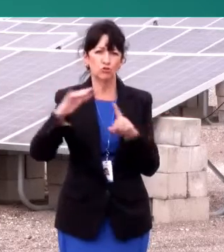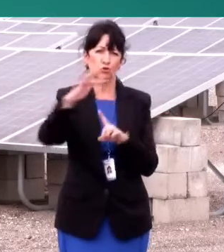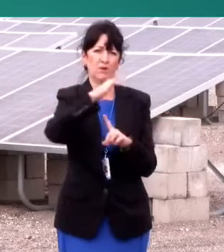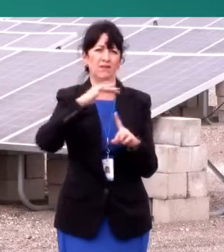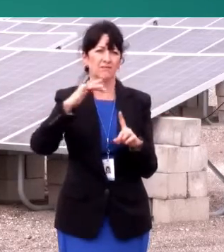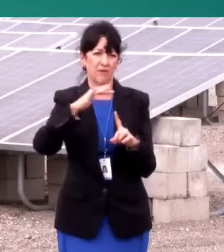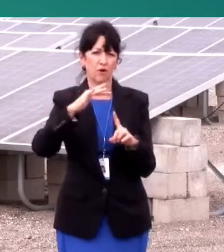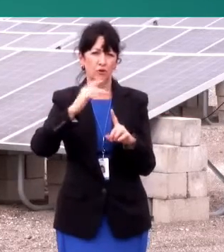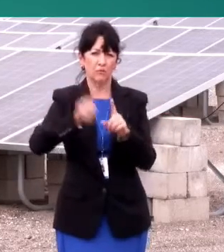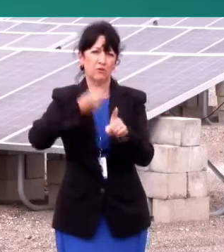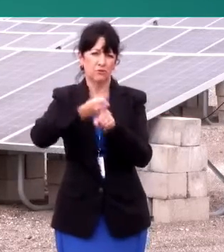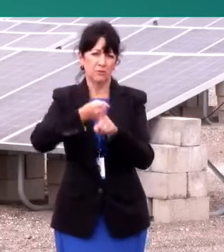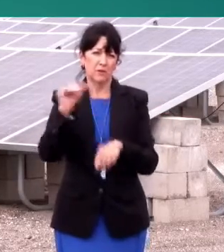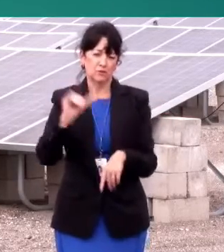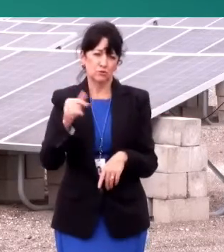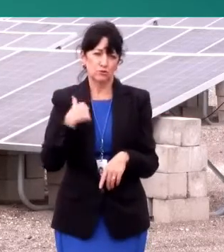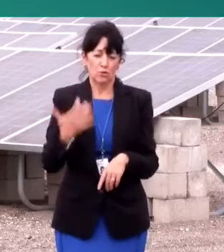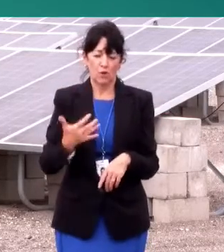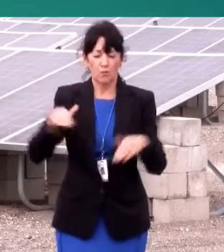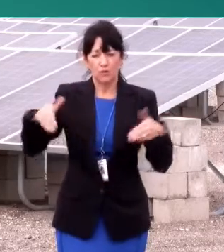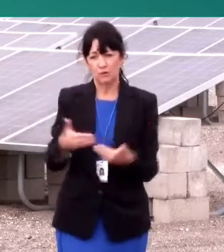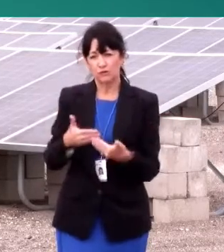Drew Slater, our public advocate.